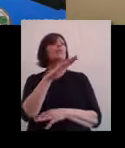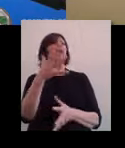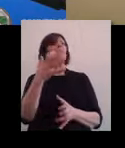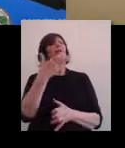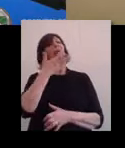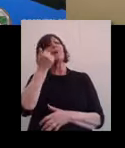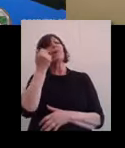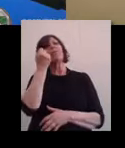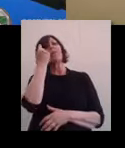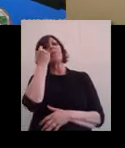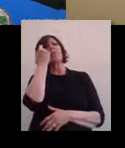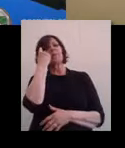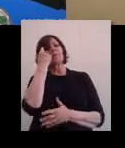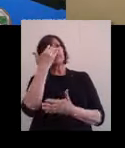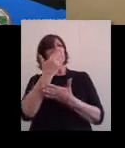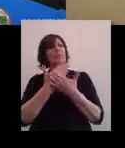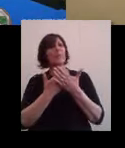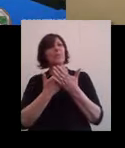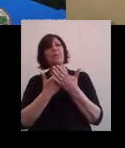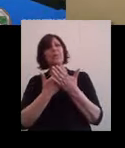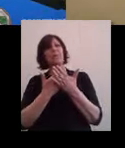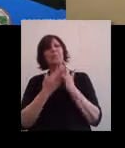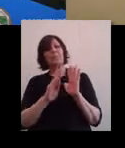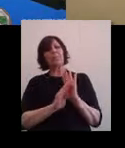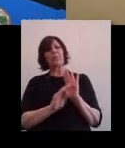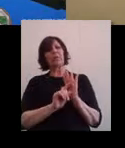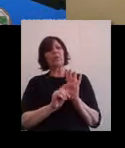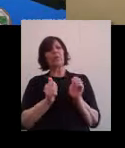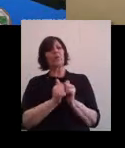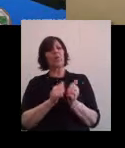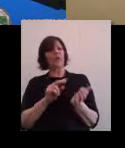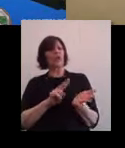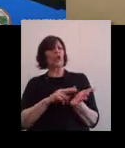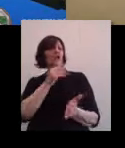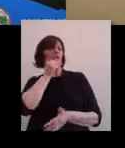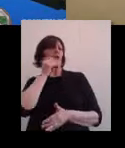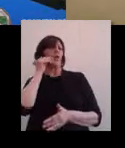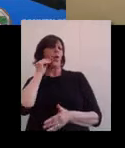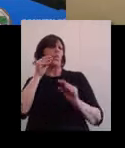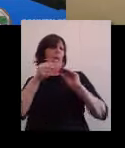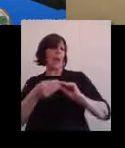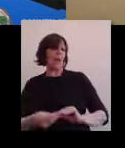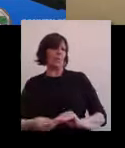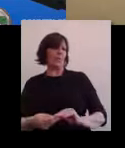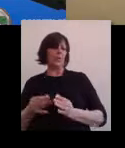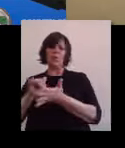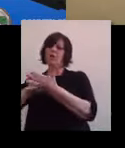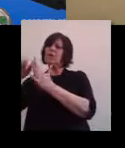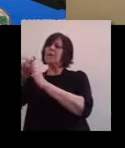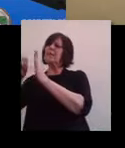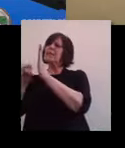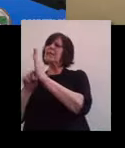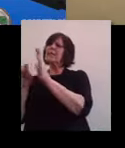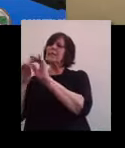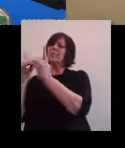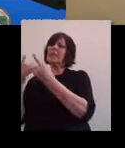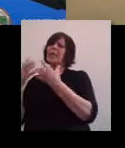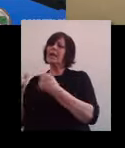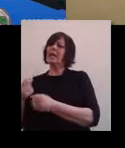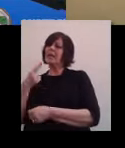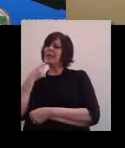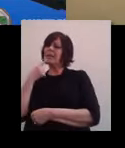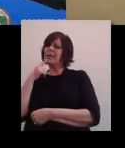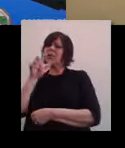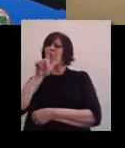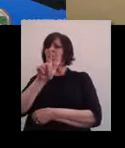some of the context with the nursing home figures. New York State Department of Health says that there's 26 deaths from 3 Erie County